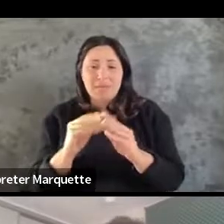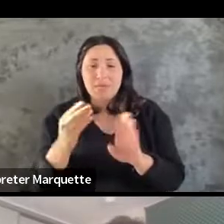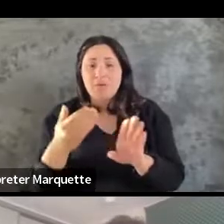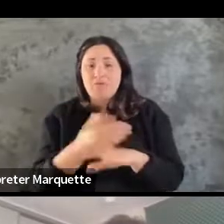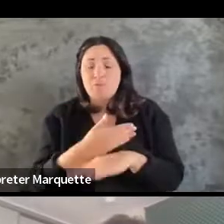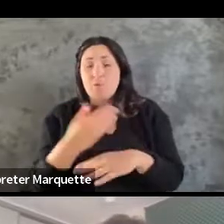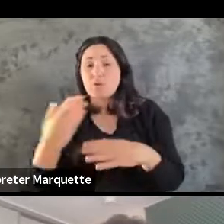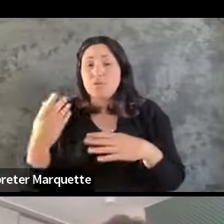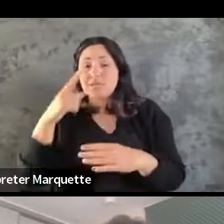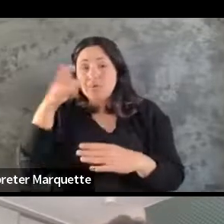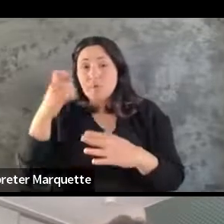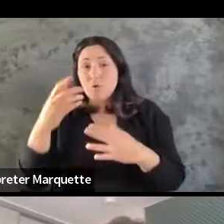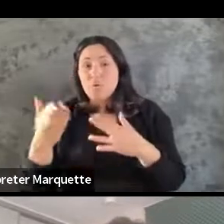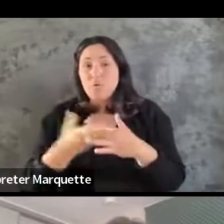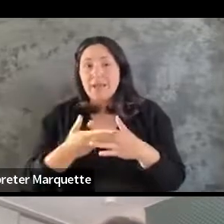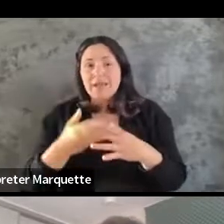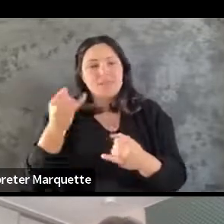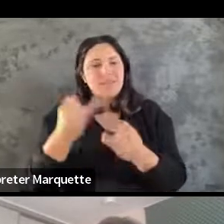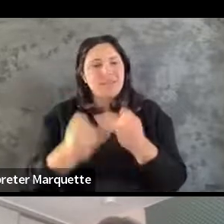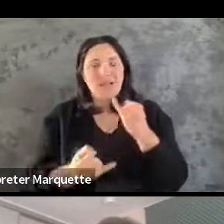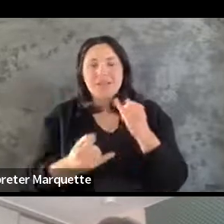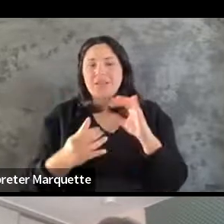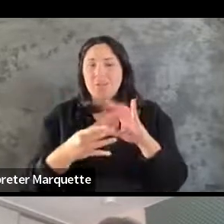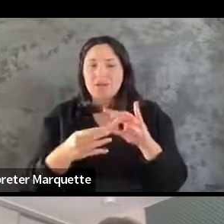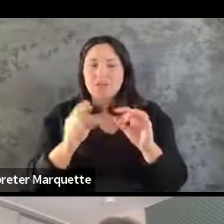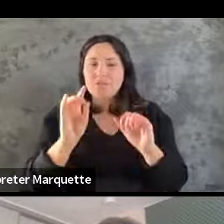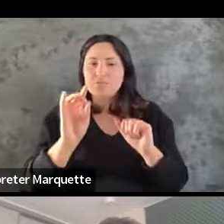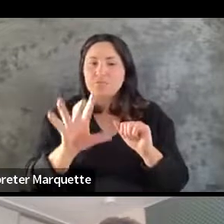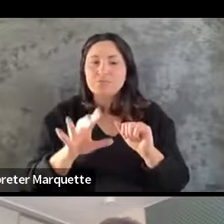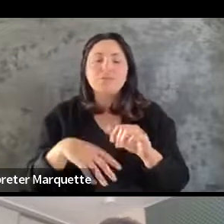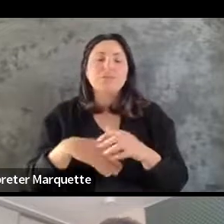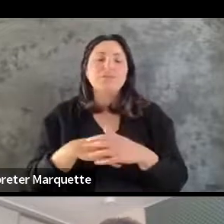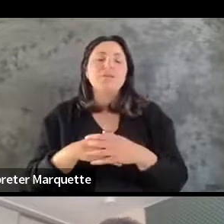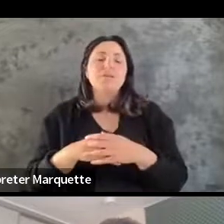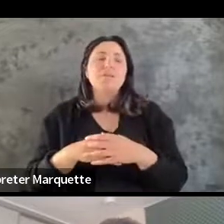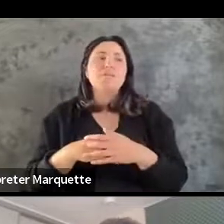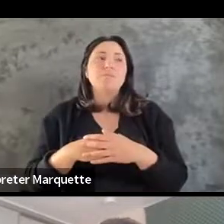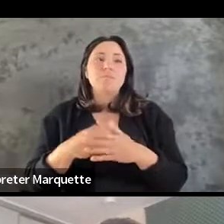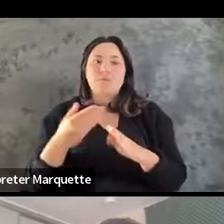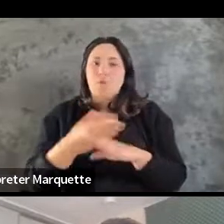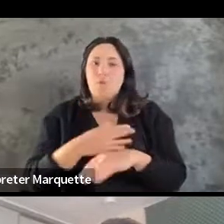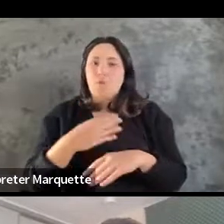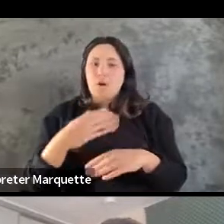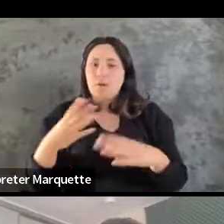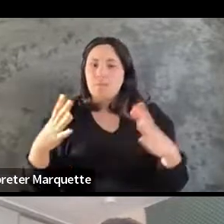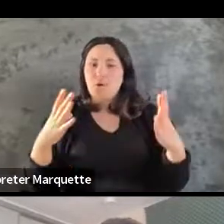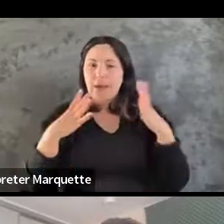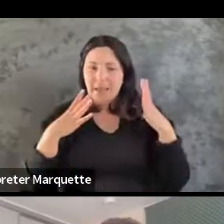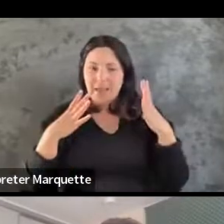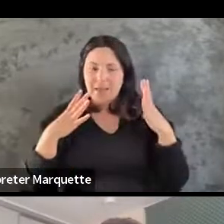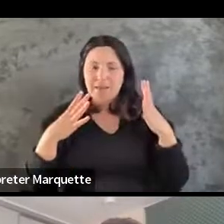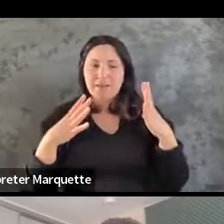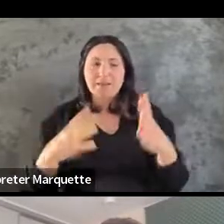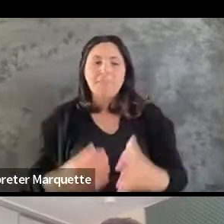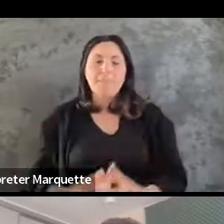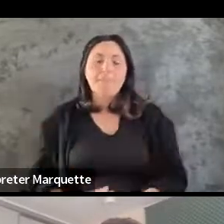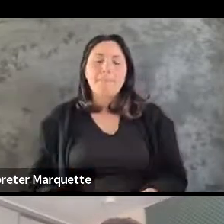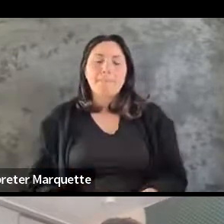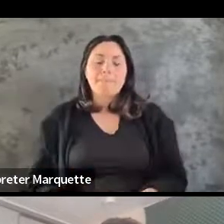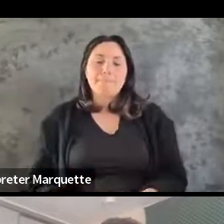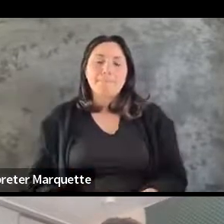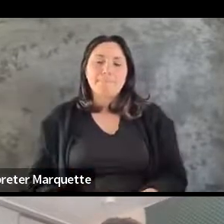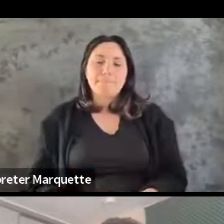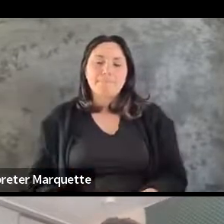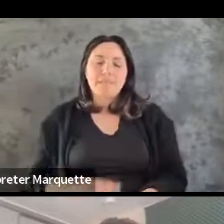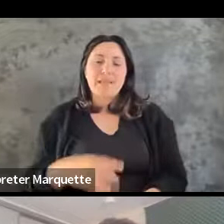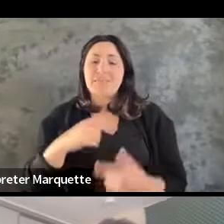And so I really wanted to say that now when we get a little bit of a break as we roll into the summer months and then come back